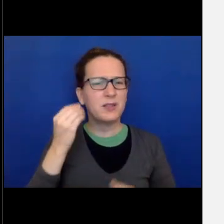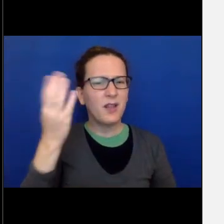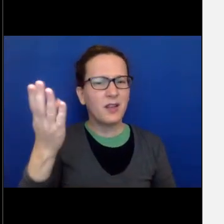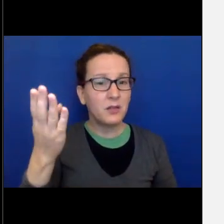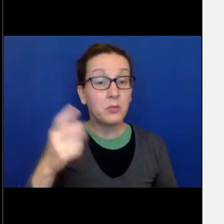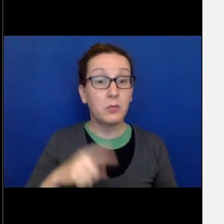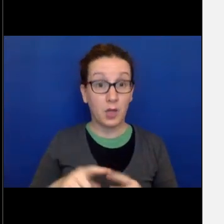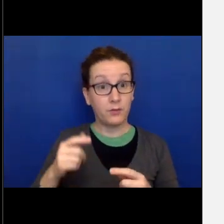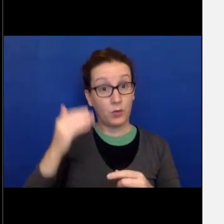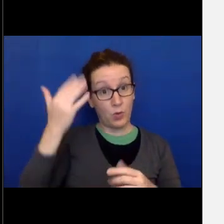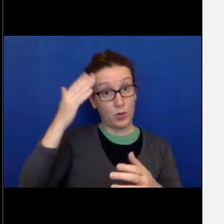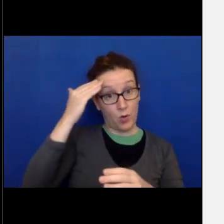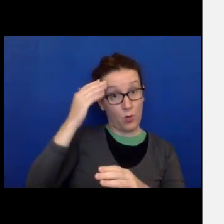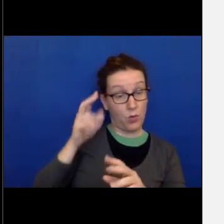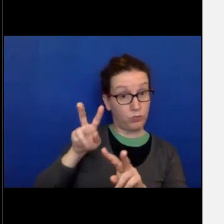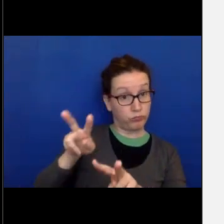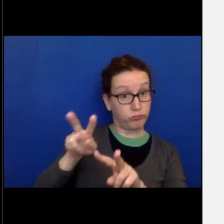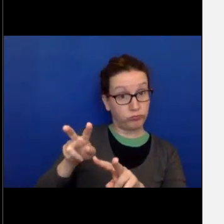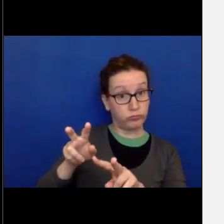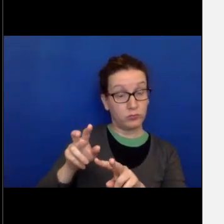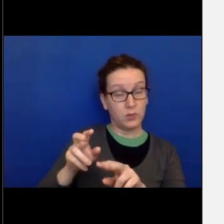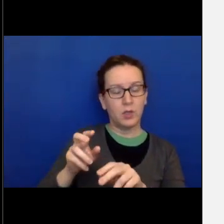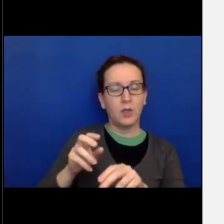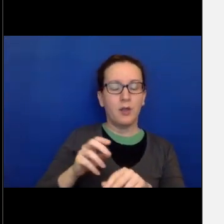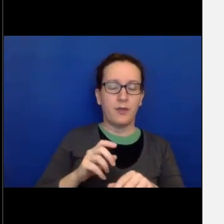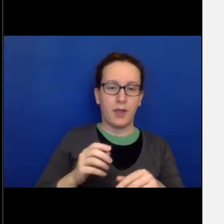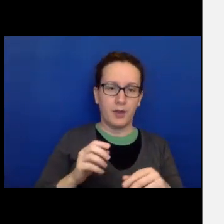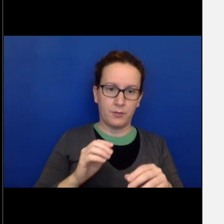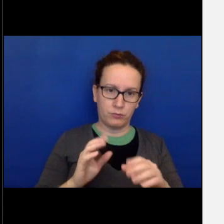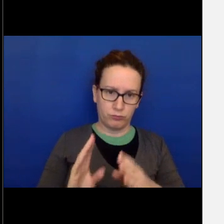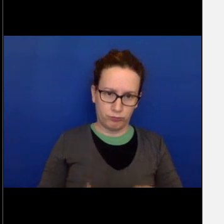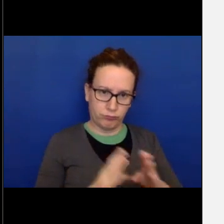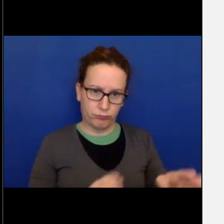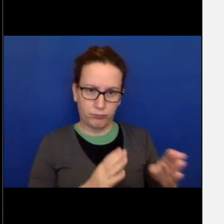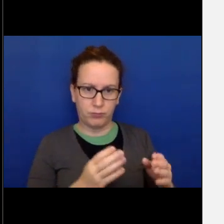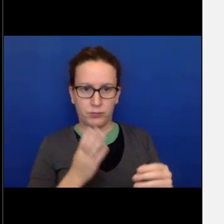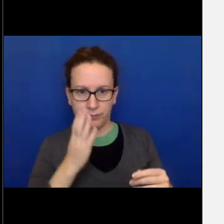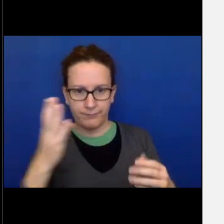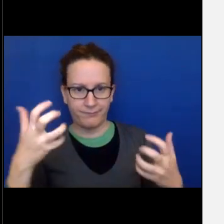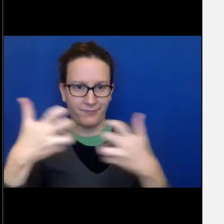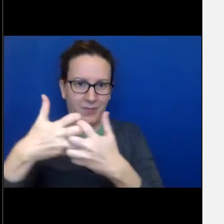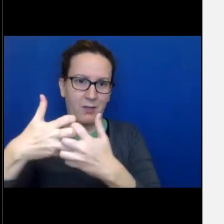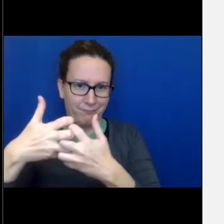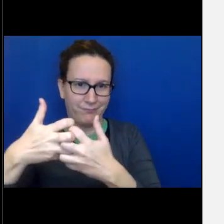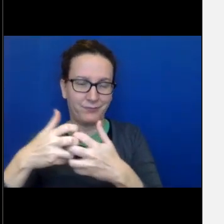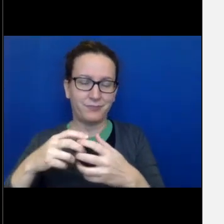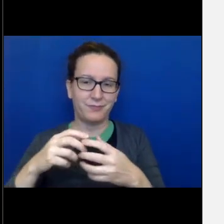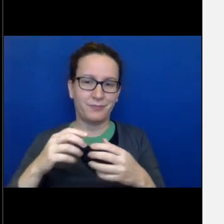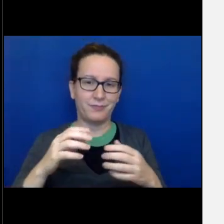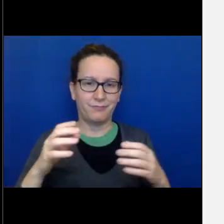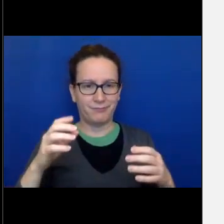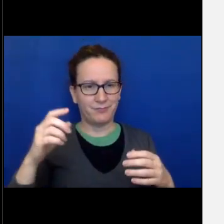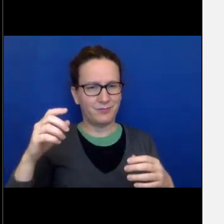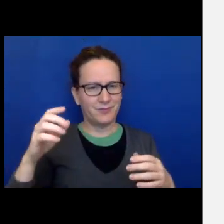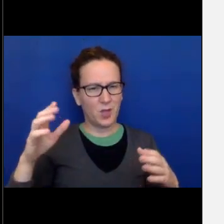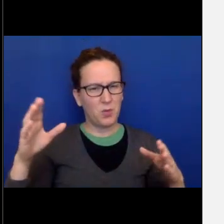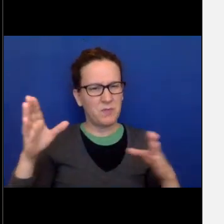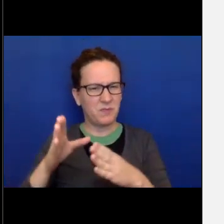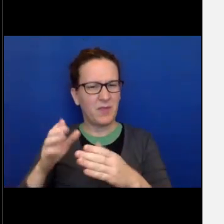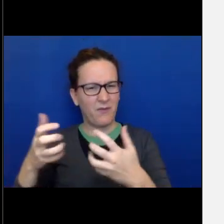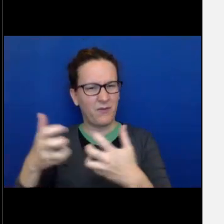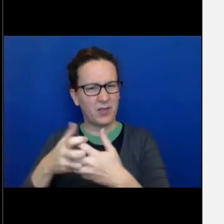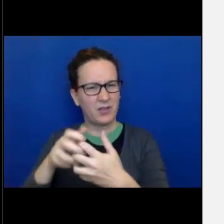in advance, I think it saves a lot of time if you look at their guidelines and start to write the paper sort of within that structure